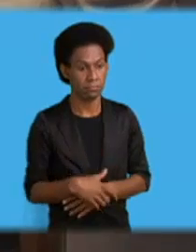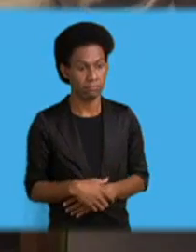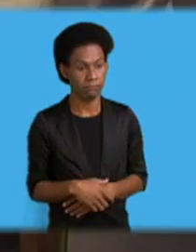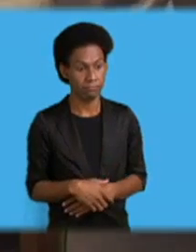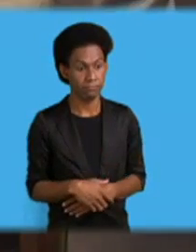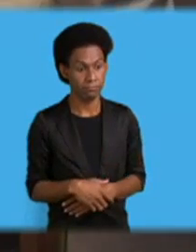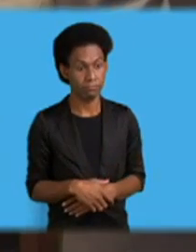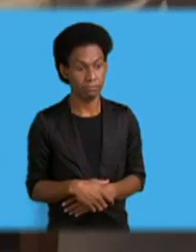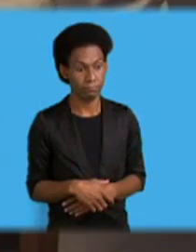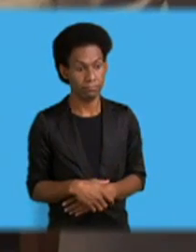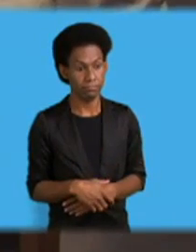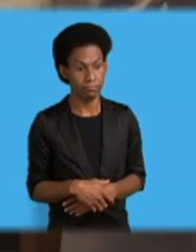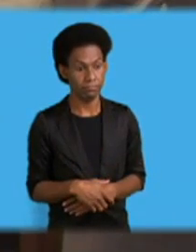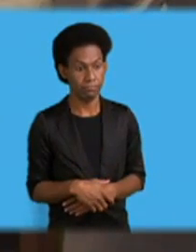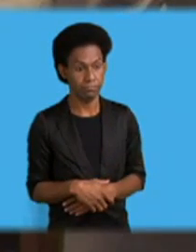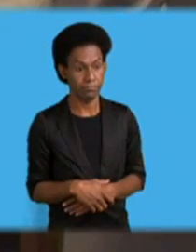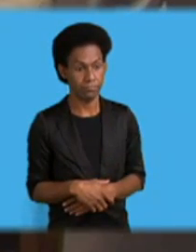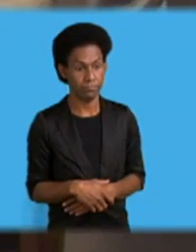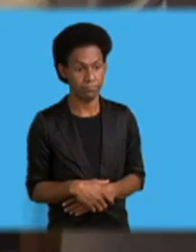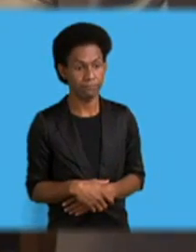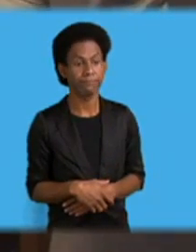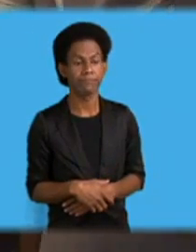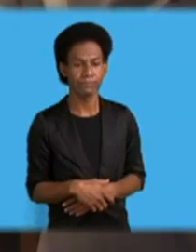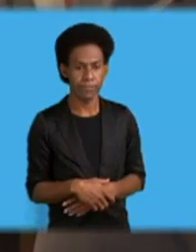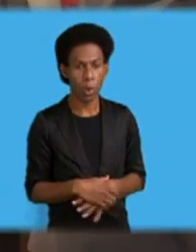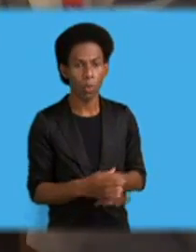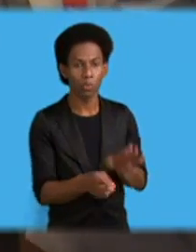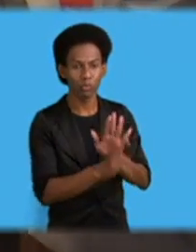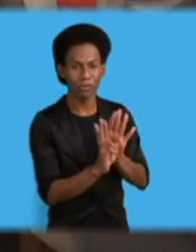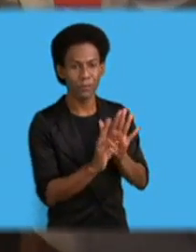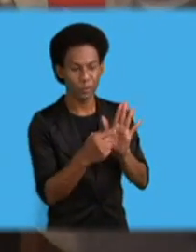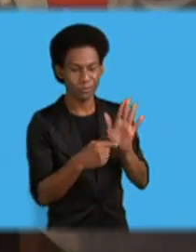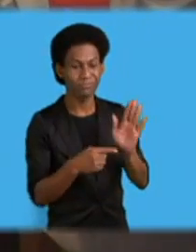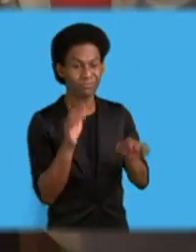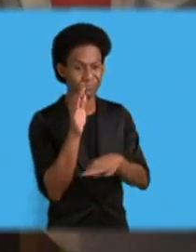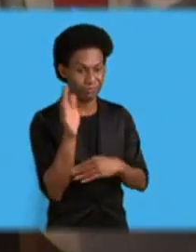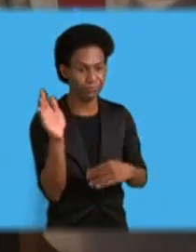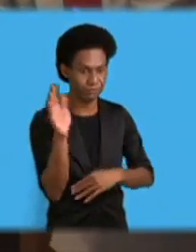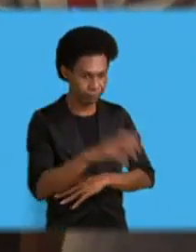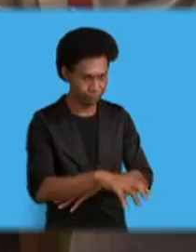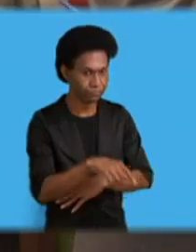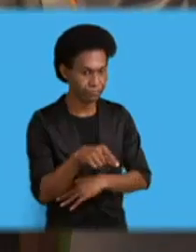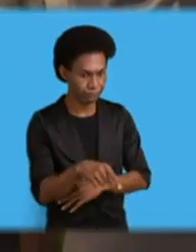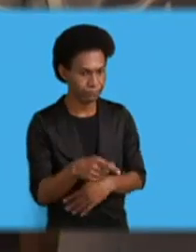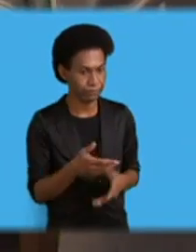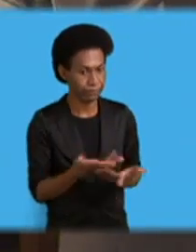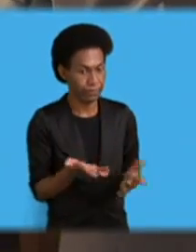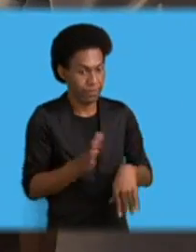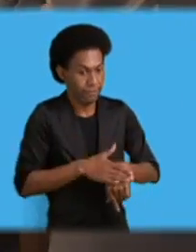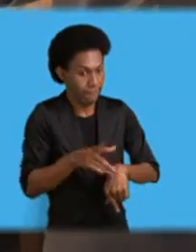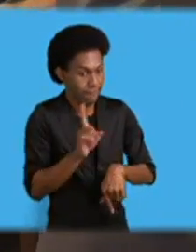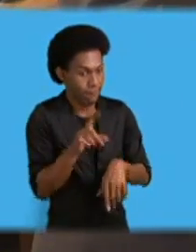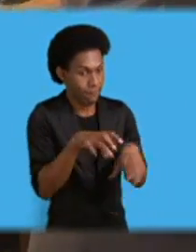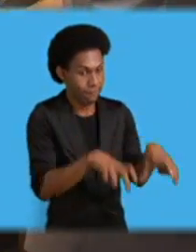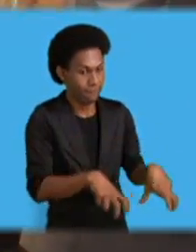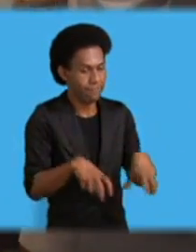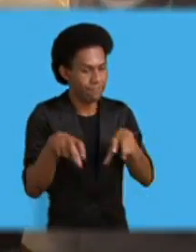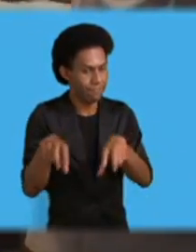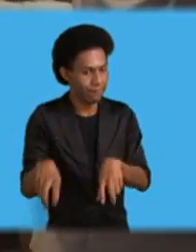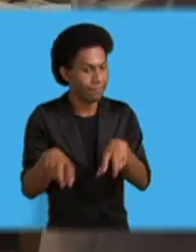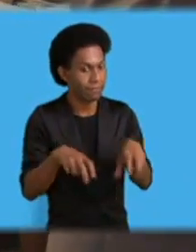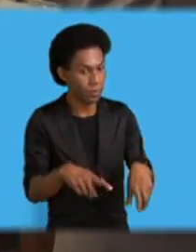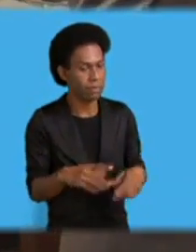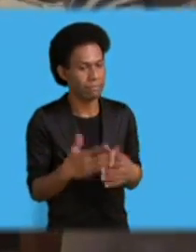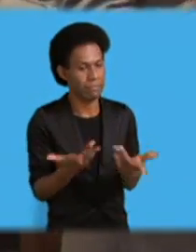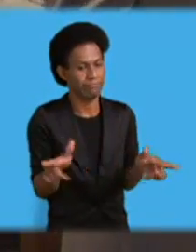its harvesting plan, especially the removal of logs from the forest on native has reduced to 30% of native